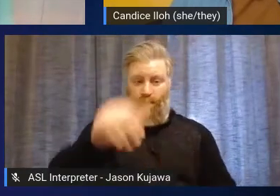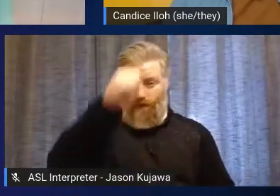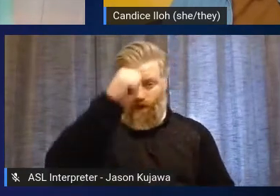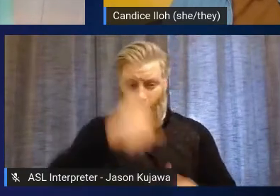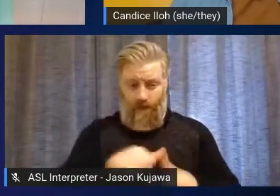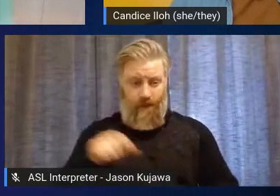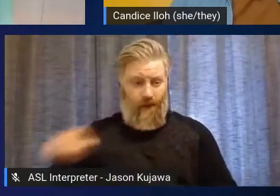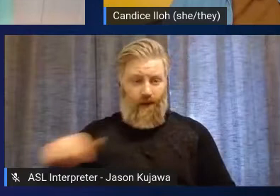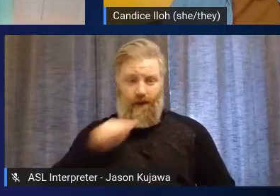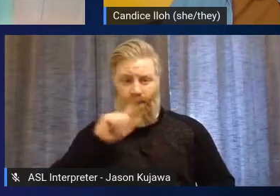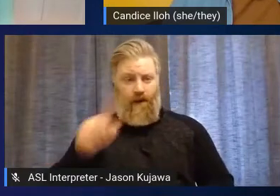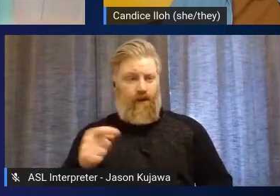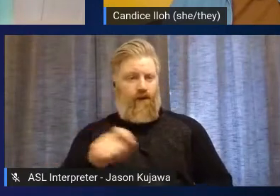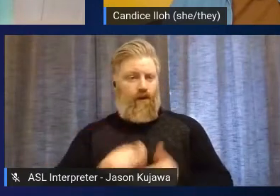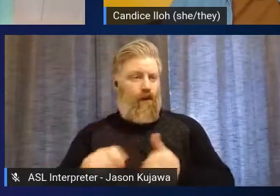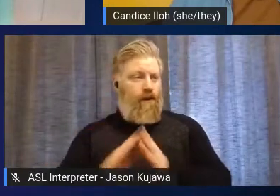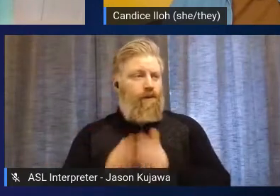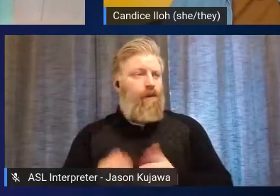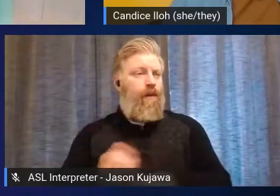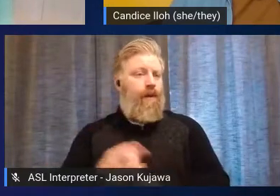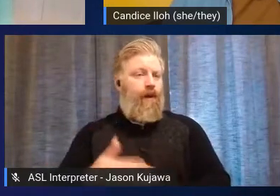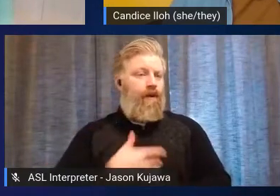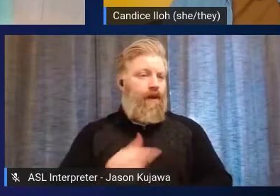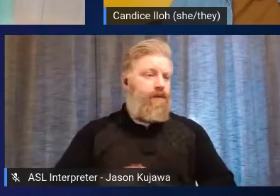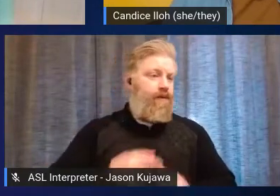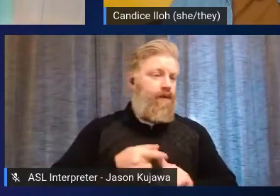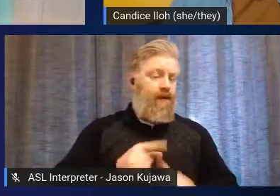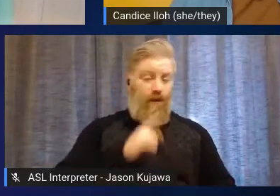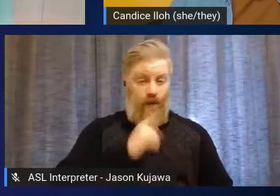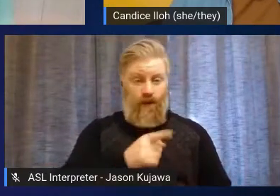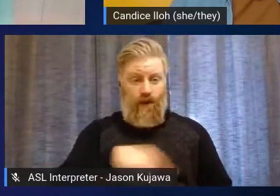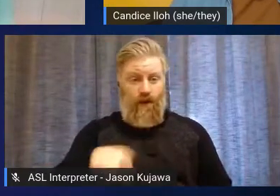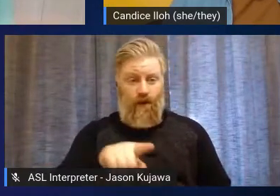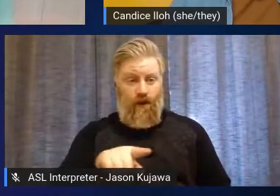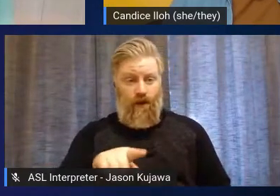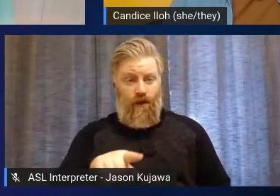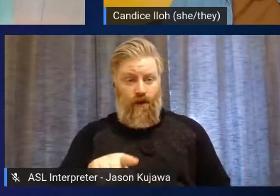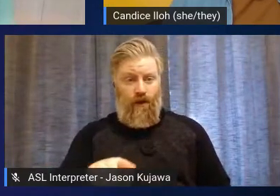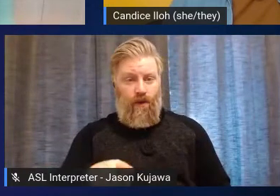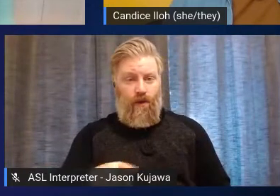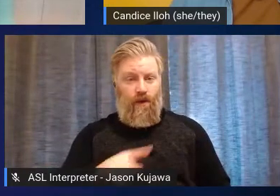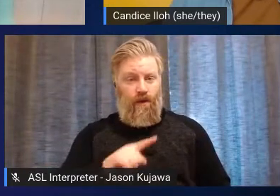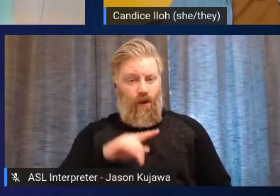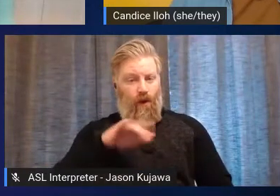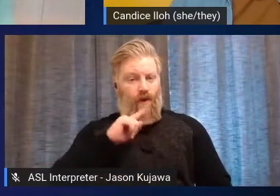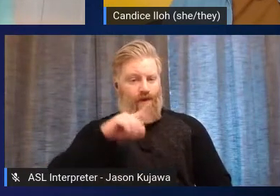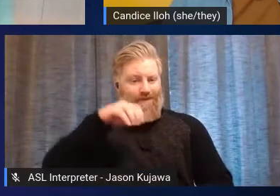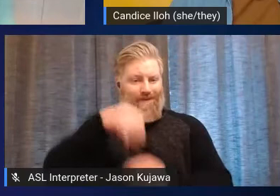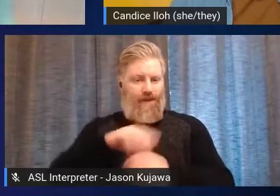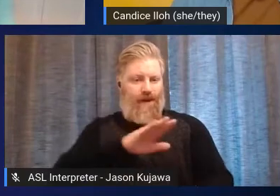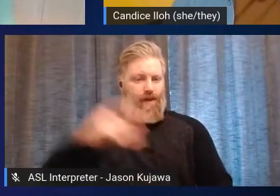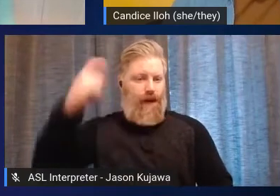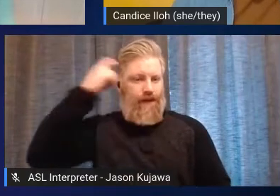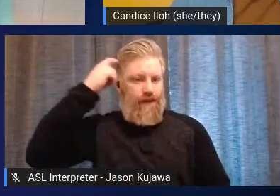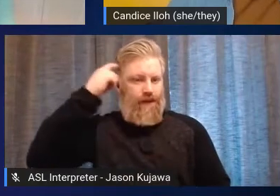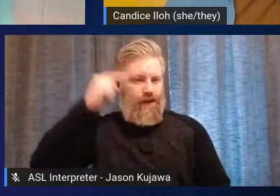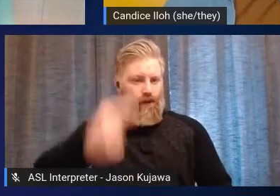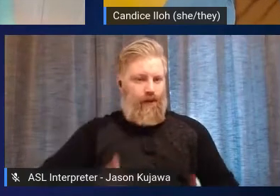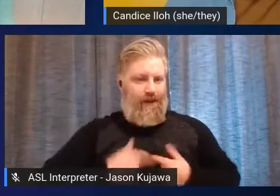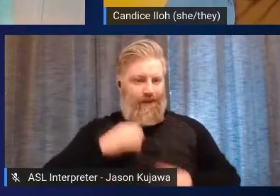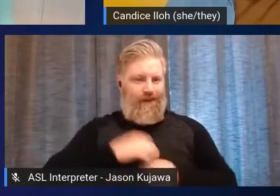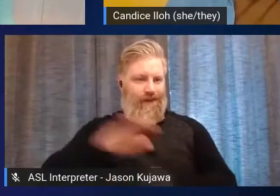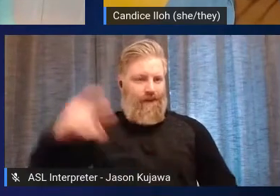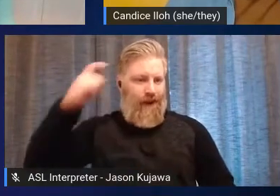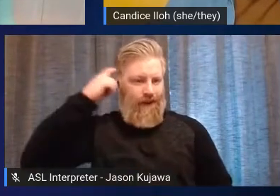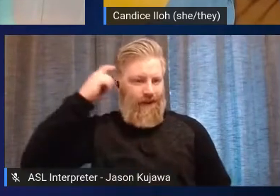books that make you feel big in the world. It's that you actually exist in these people's minds. You live in their minds. Right.